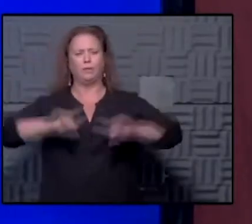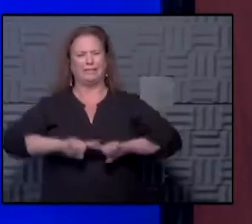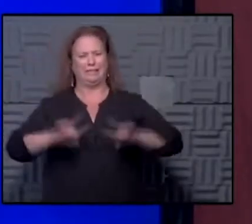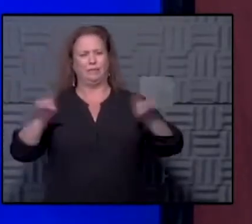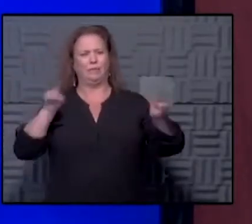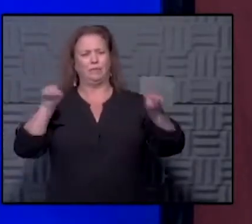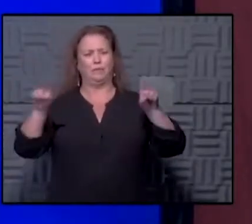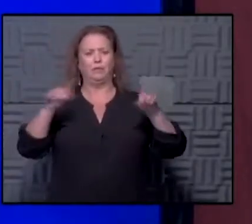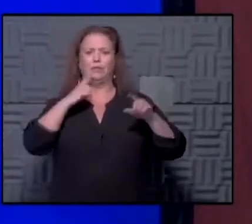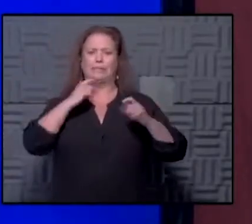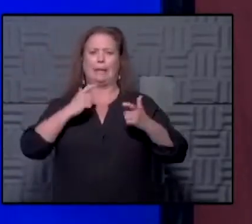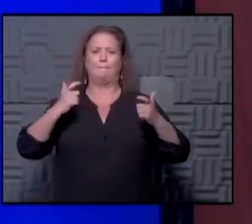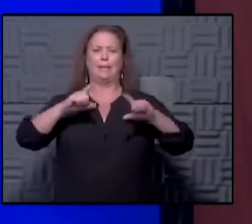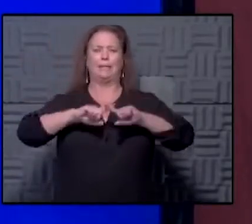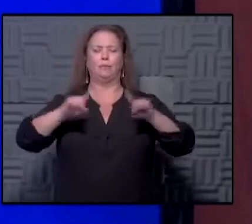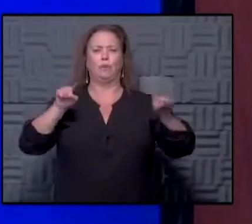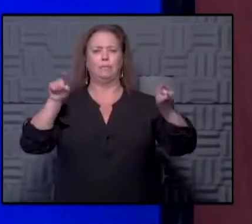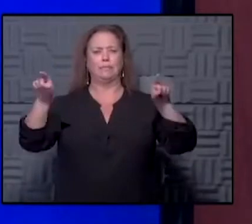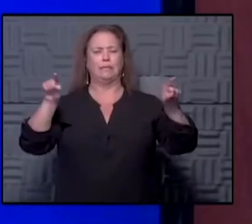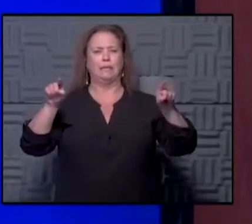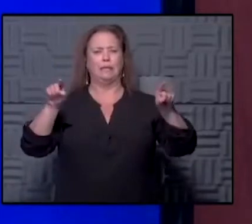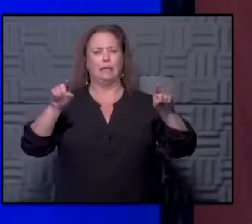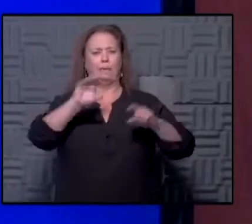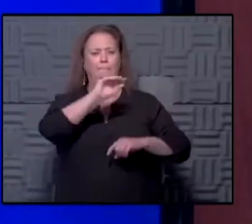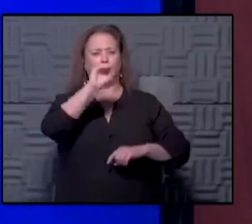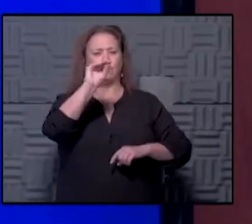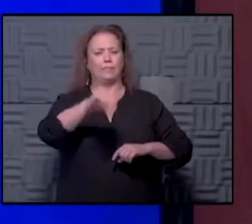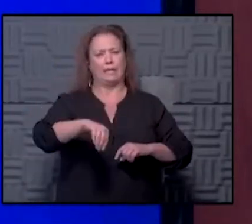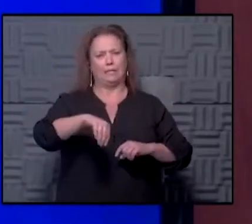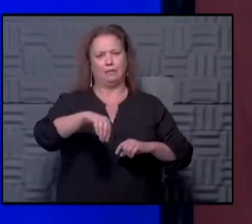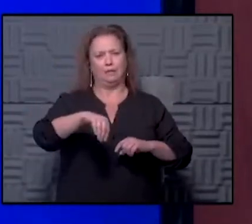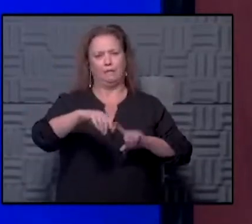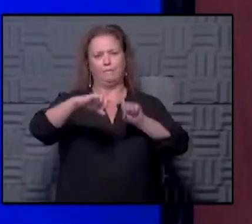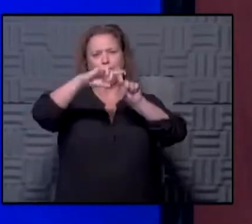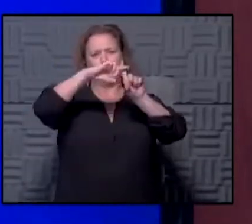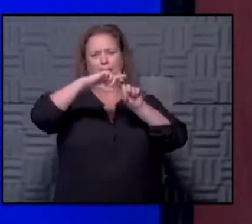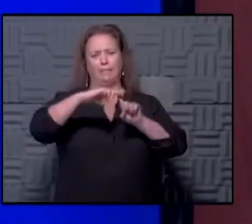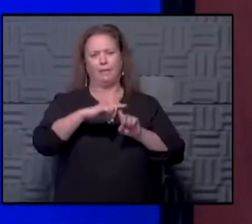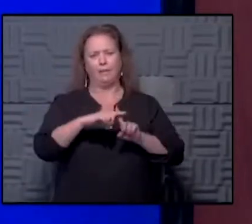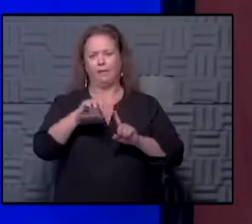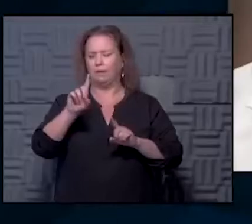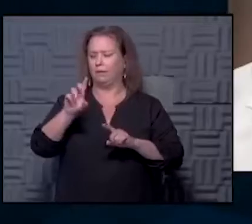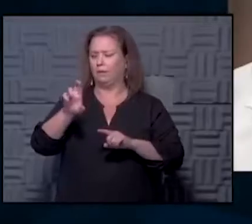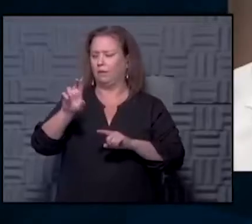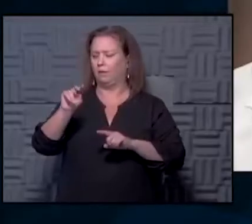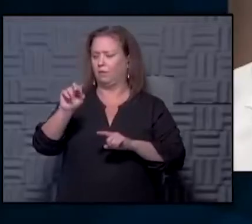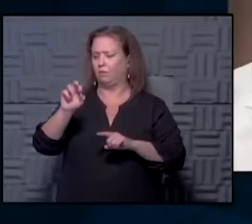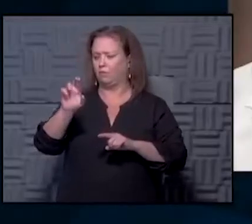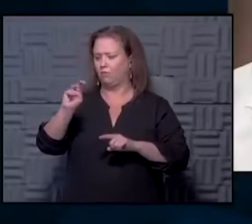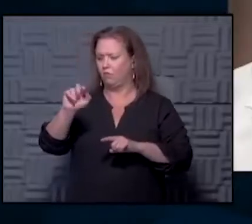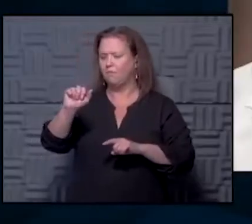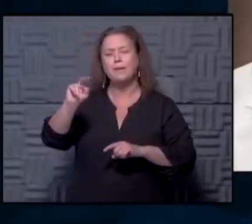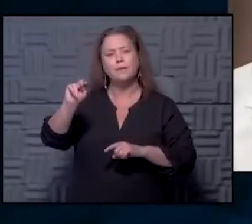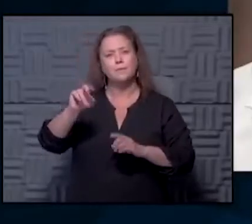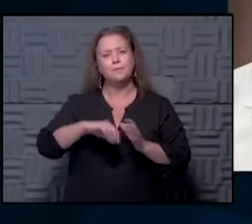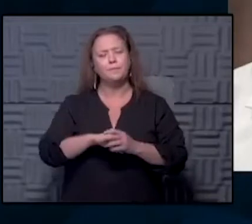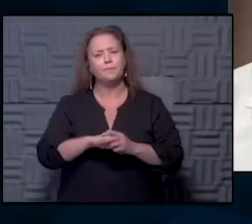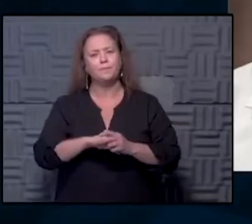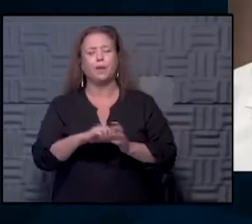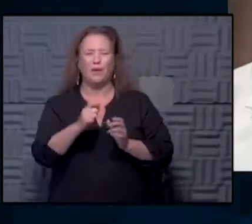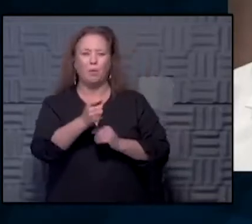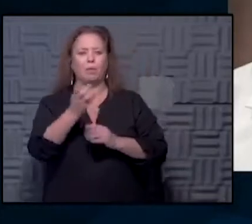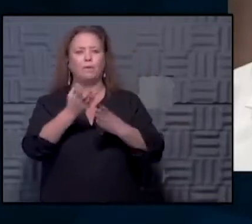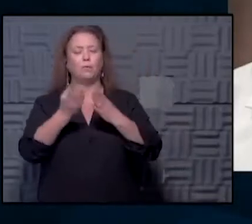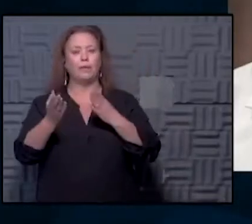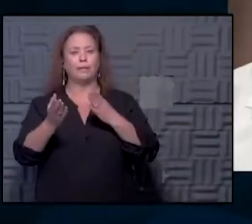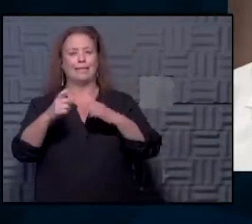discrepancy. She says a big discrepancy between the percent positivity. Dr. Norman? Well, a couple of things. One, it's a